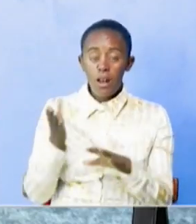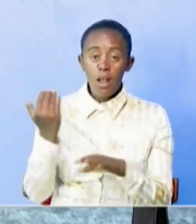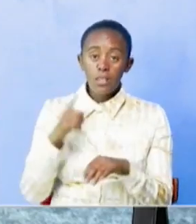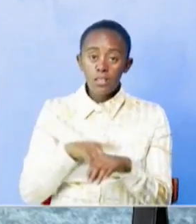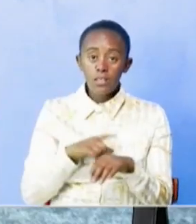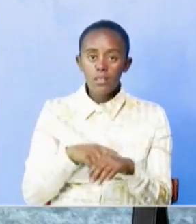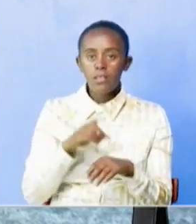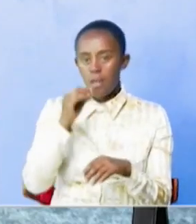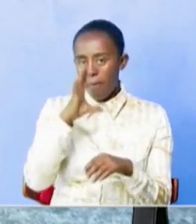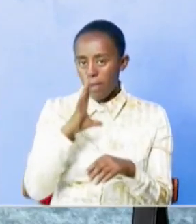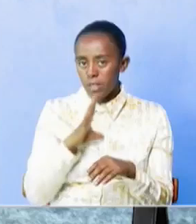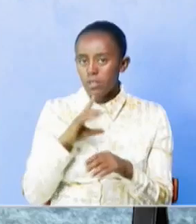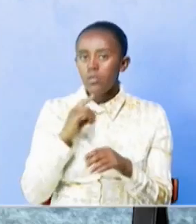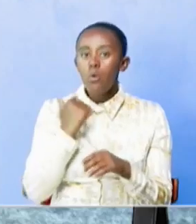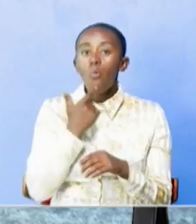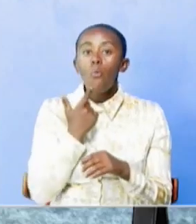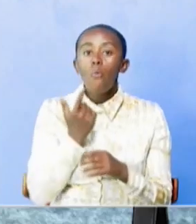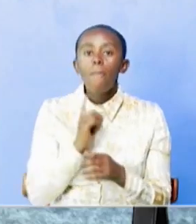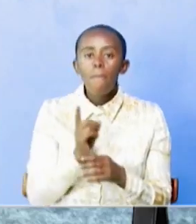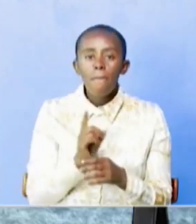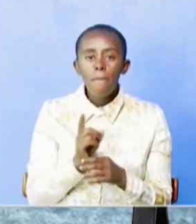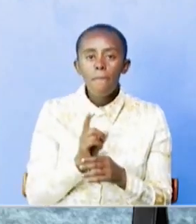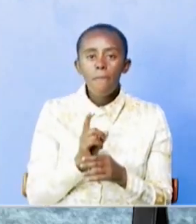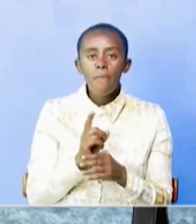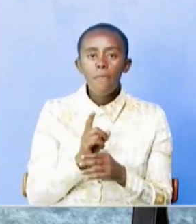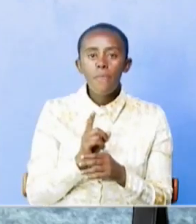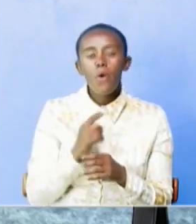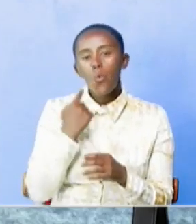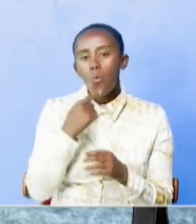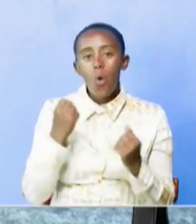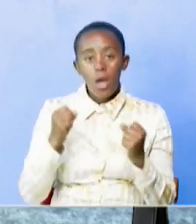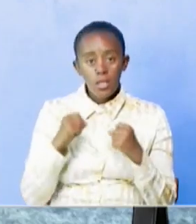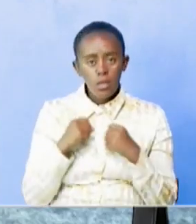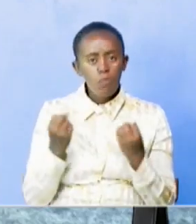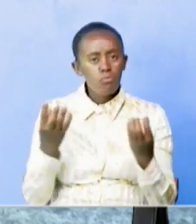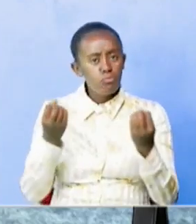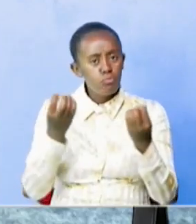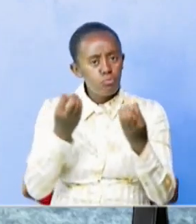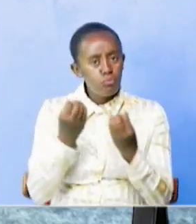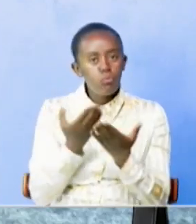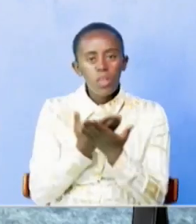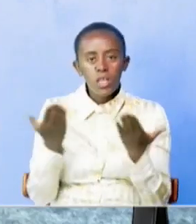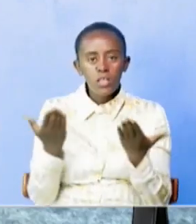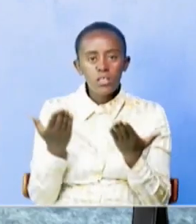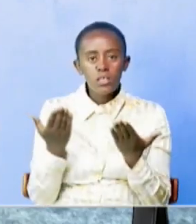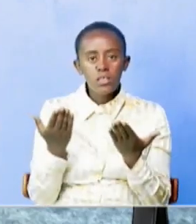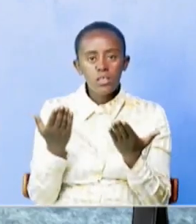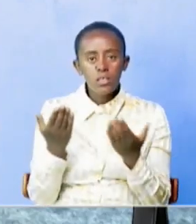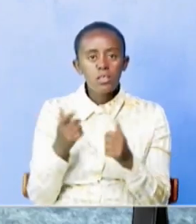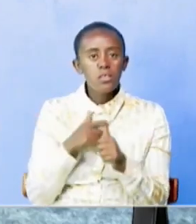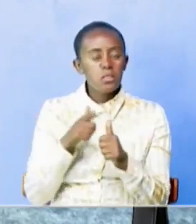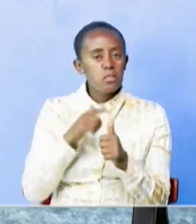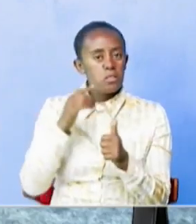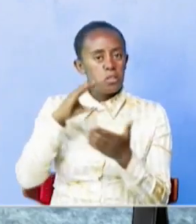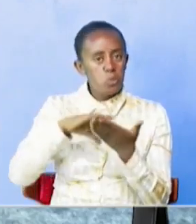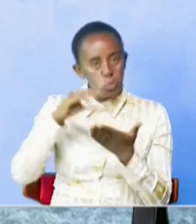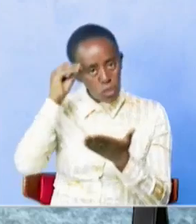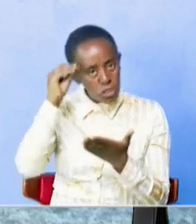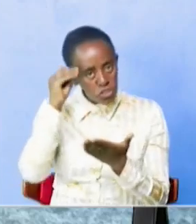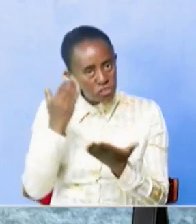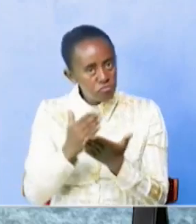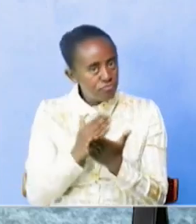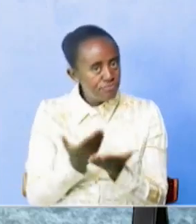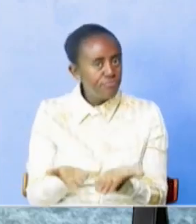is a person who is or who has lots of things. It could be education, it